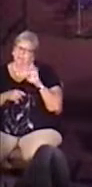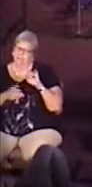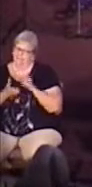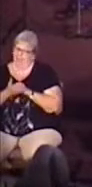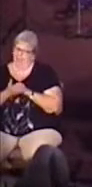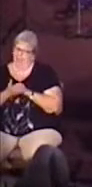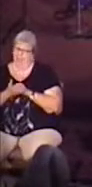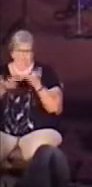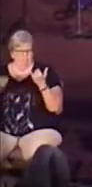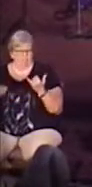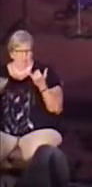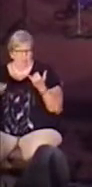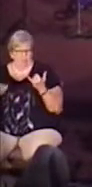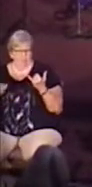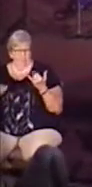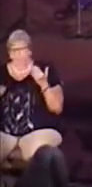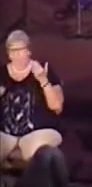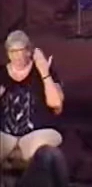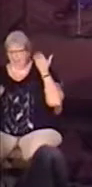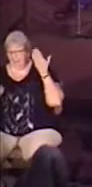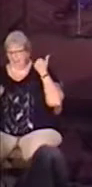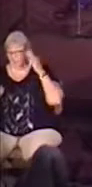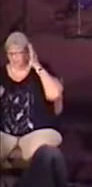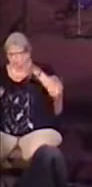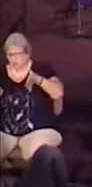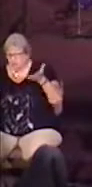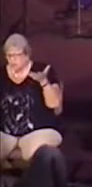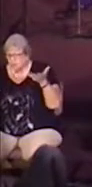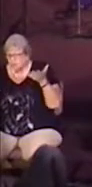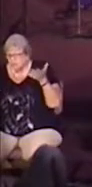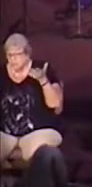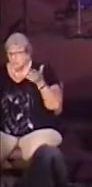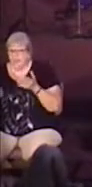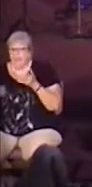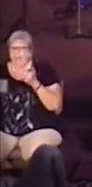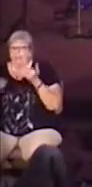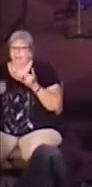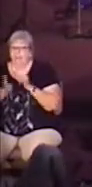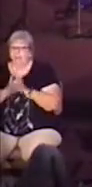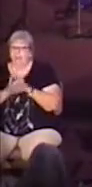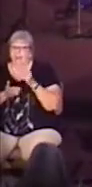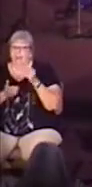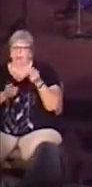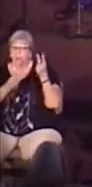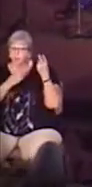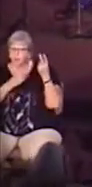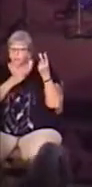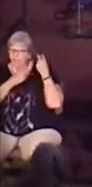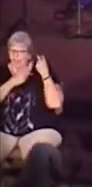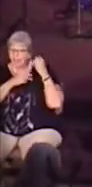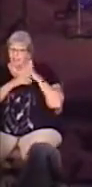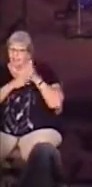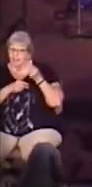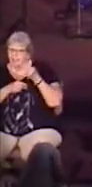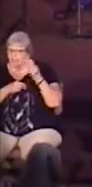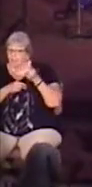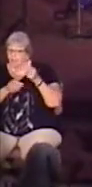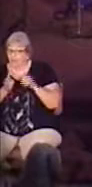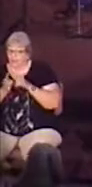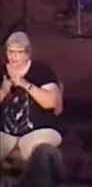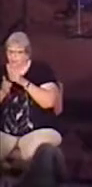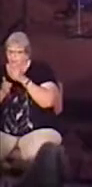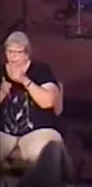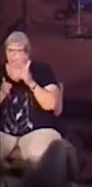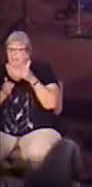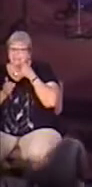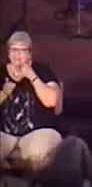tense? Is that future tense? Or is that past tense? It's as if Jude is looking back in history, even writing his epistle, and he's saying